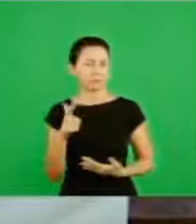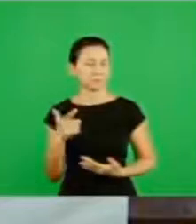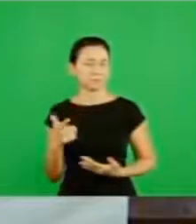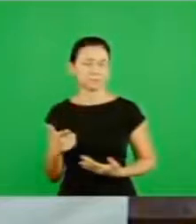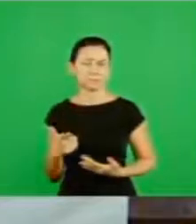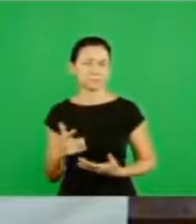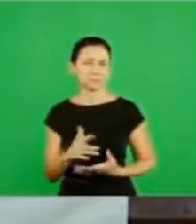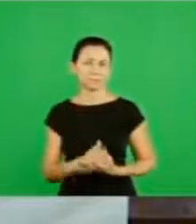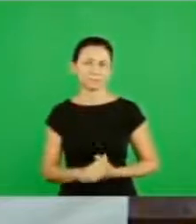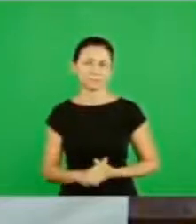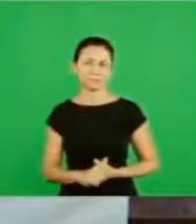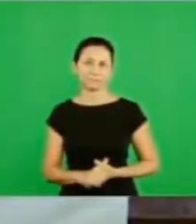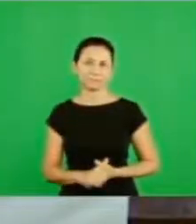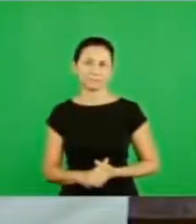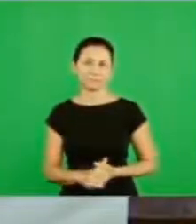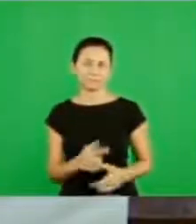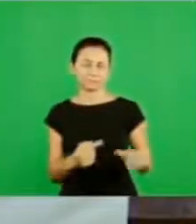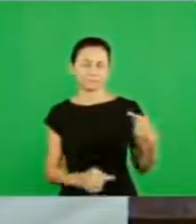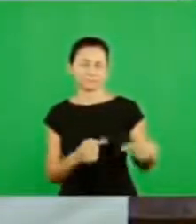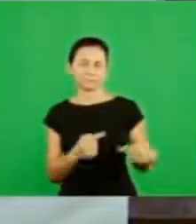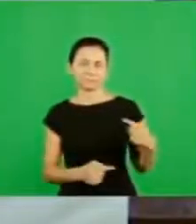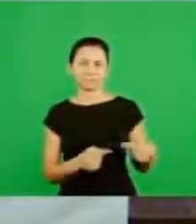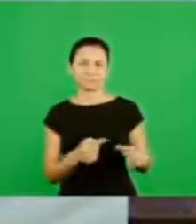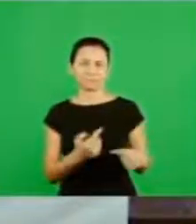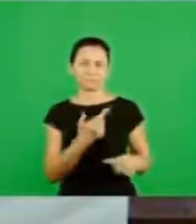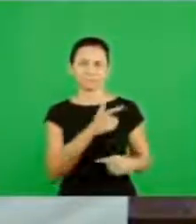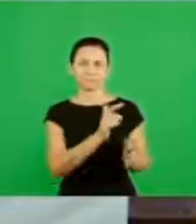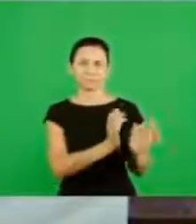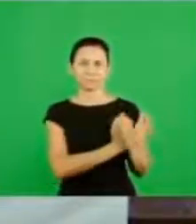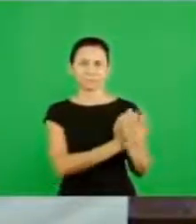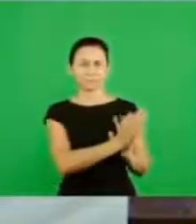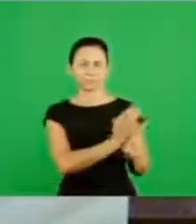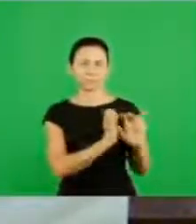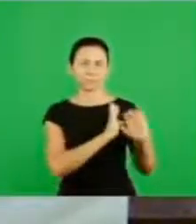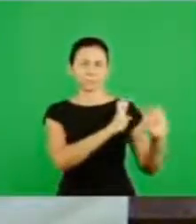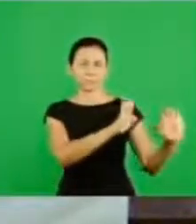begin now. We have no interest